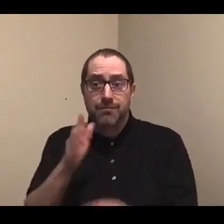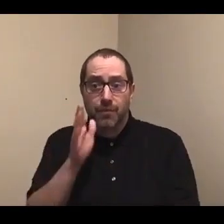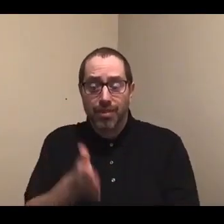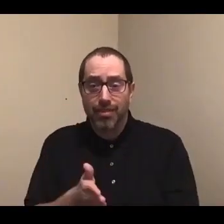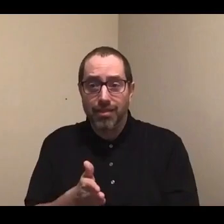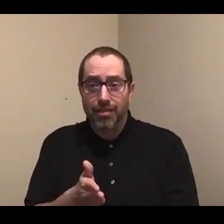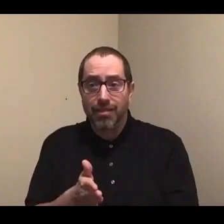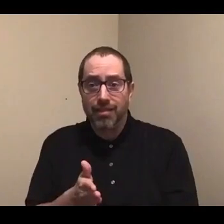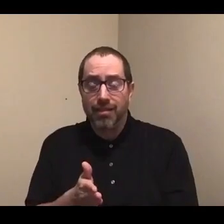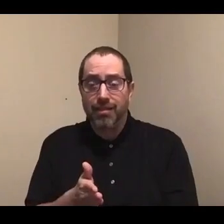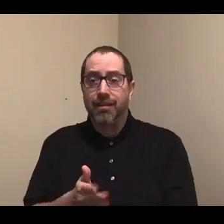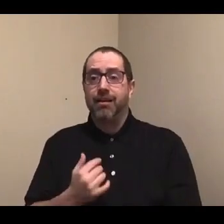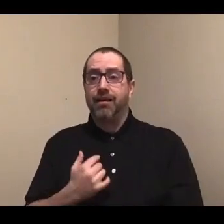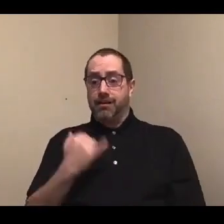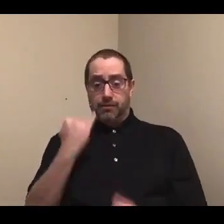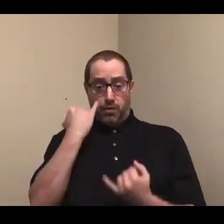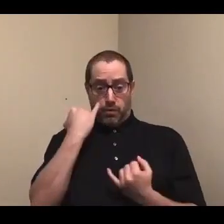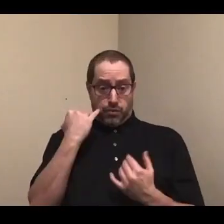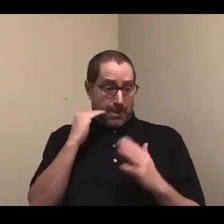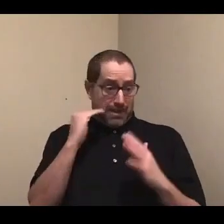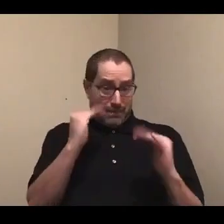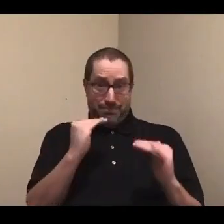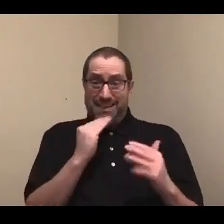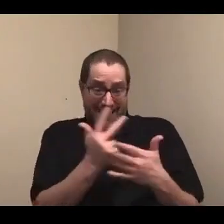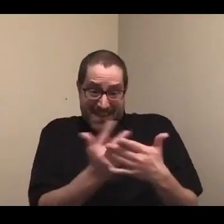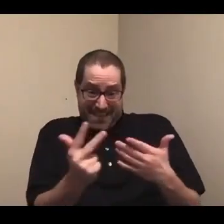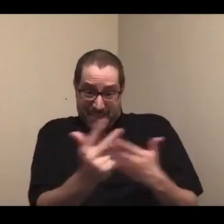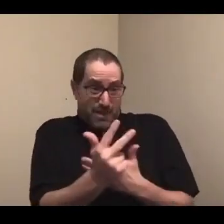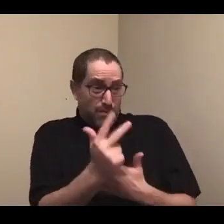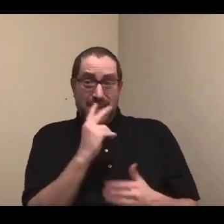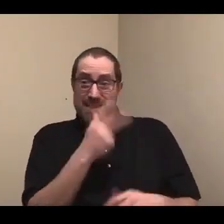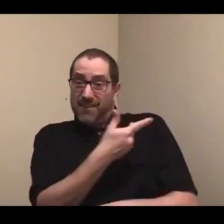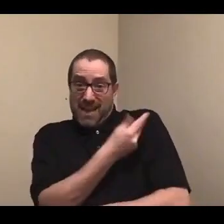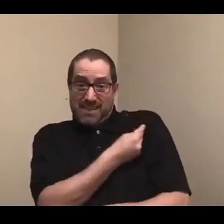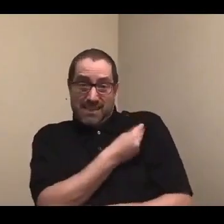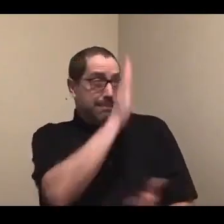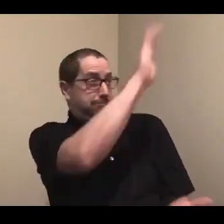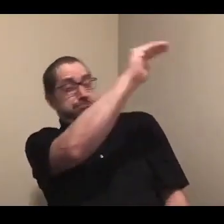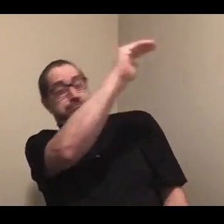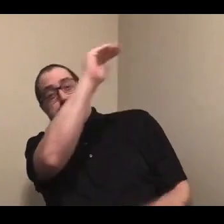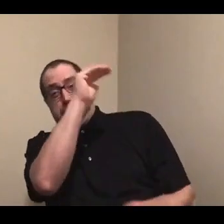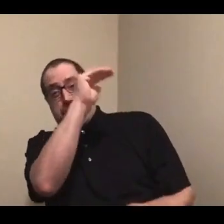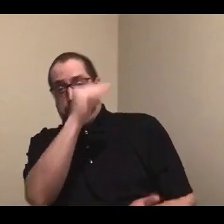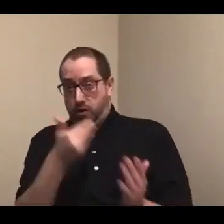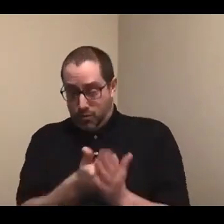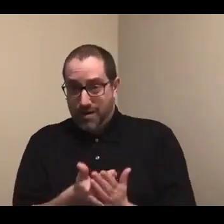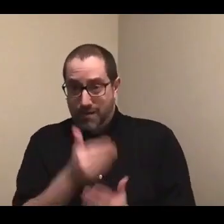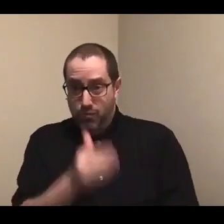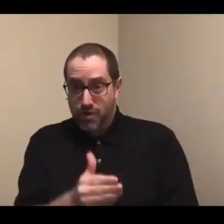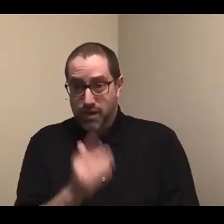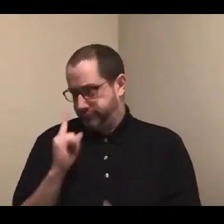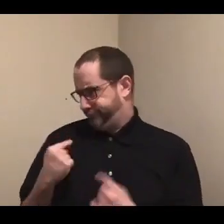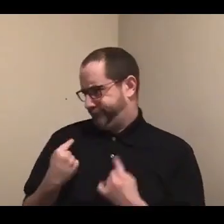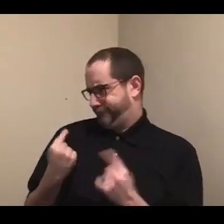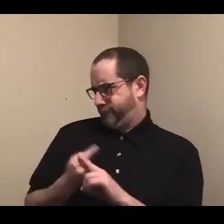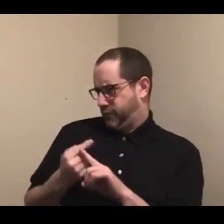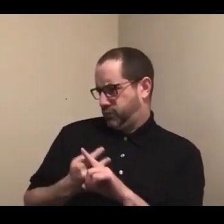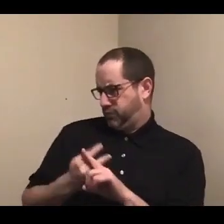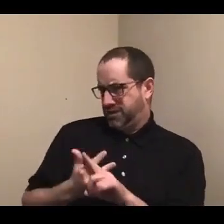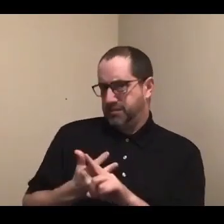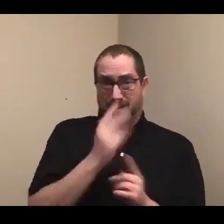we are expecting as much vaccine in the next 3 weeks as we have received in the entire first 3 months of our campaign so far. With that volume of